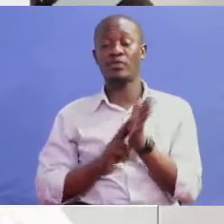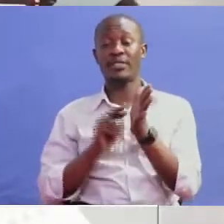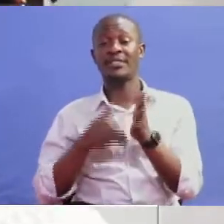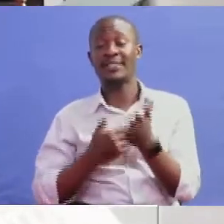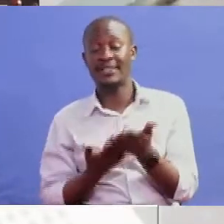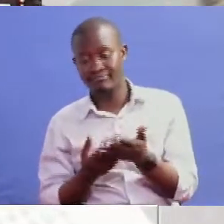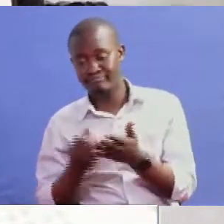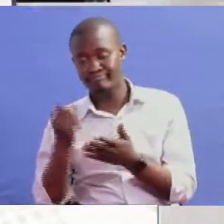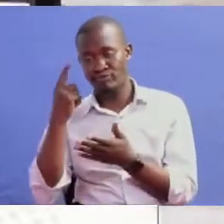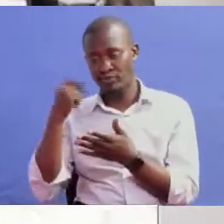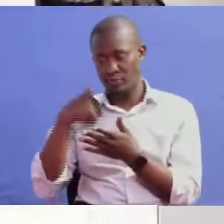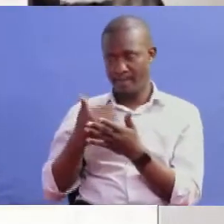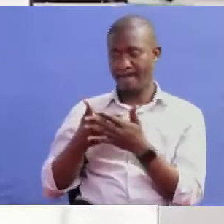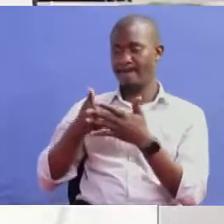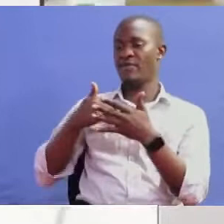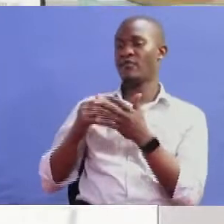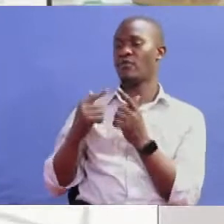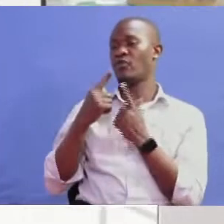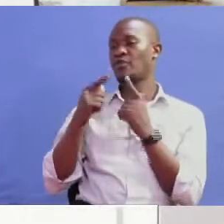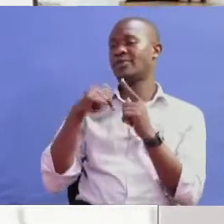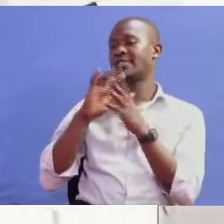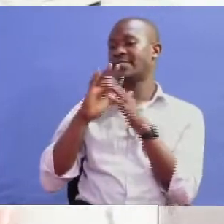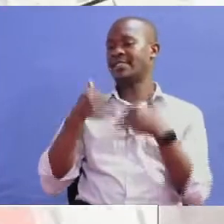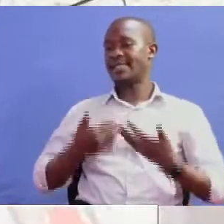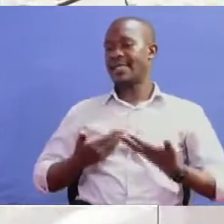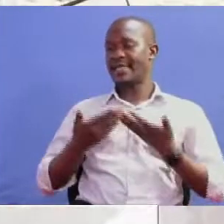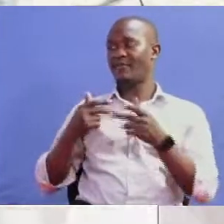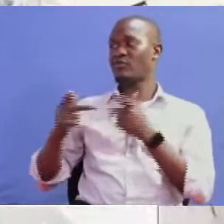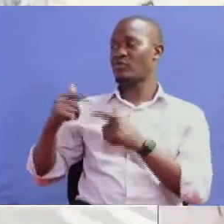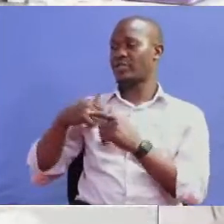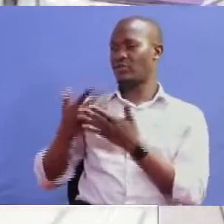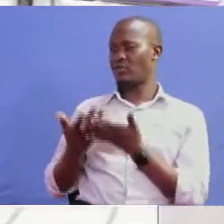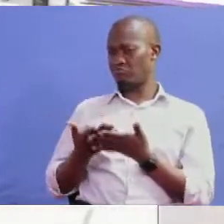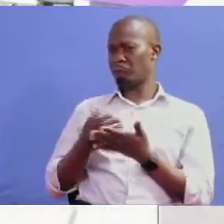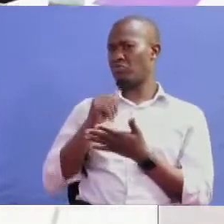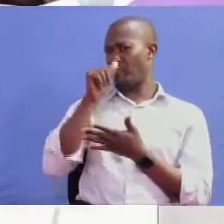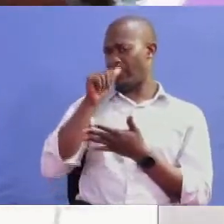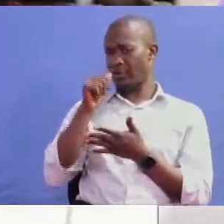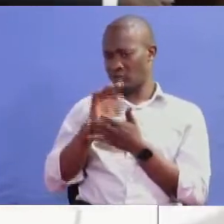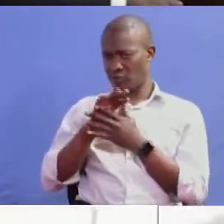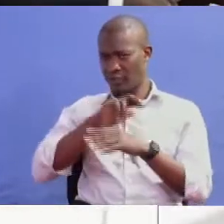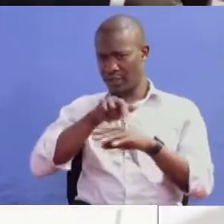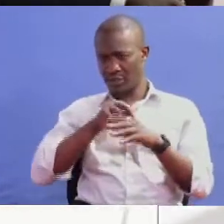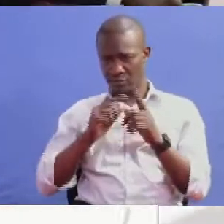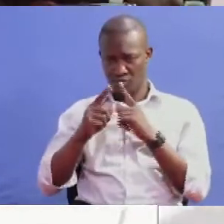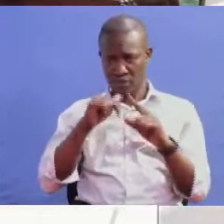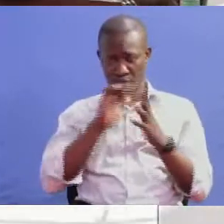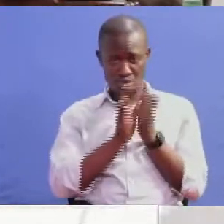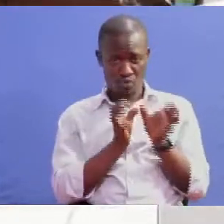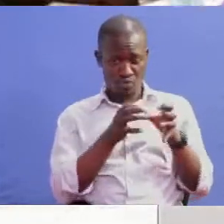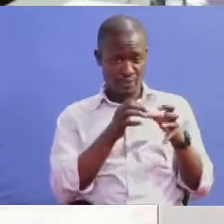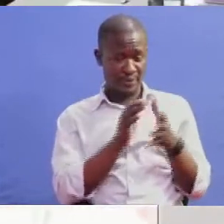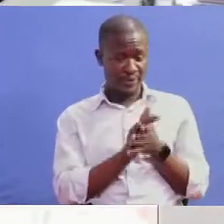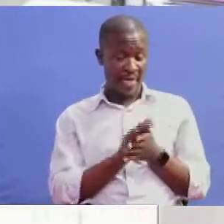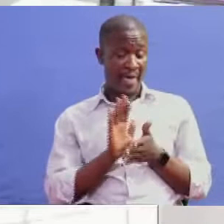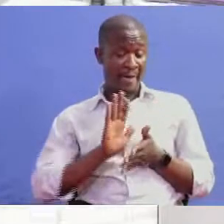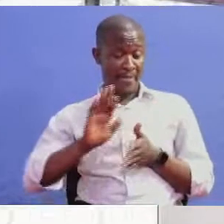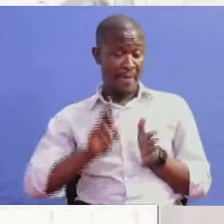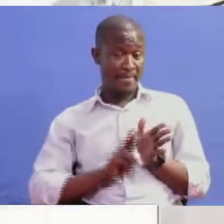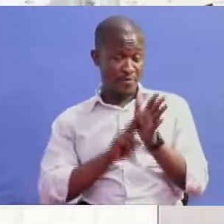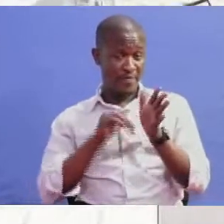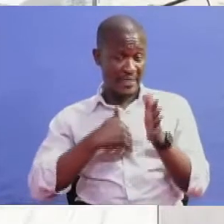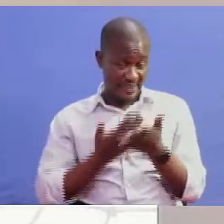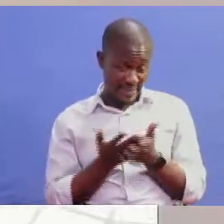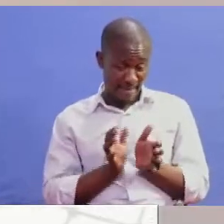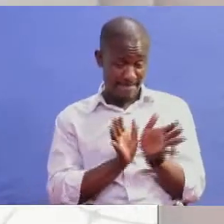the National Dialogue Committee, raised concerns in line with the agendas agreed by the National Dialogue Committee. In their presentation, the